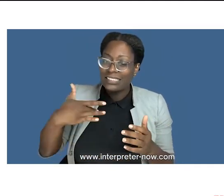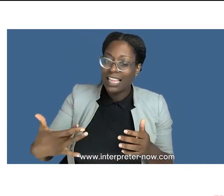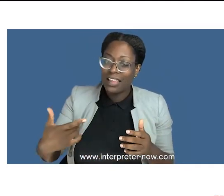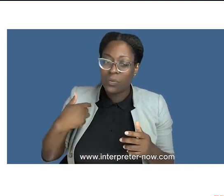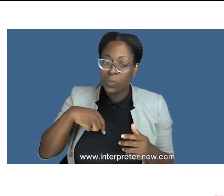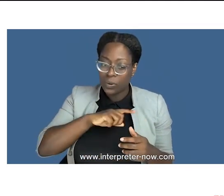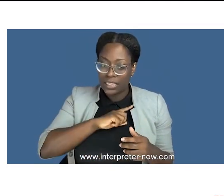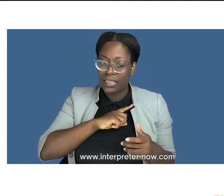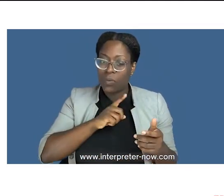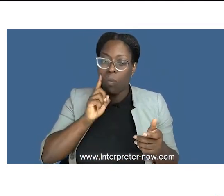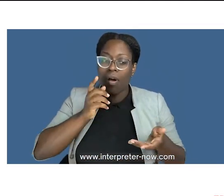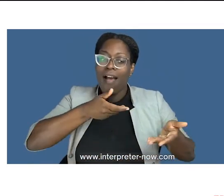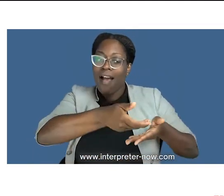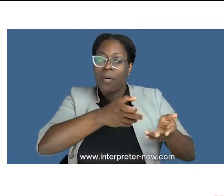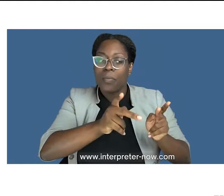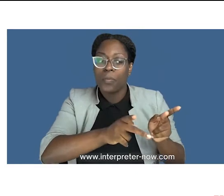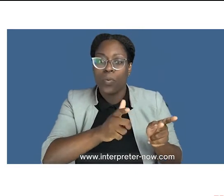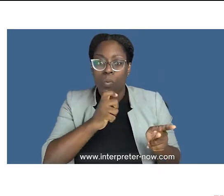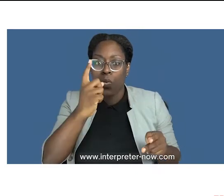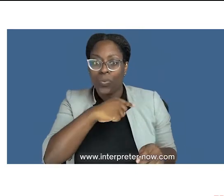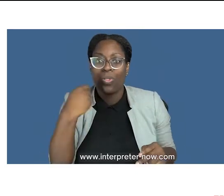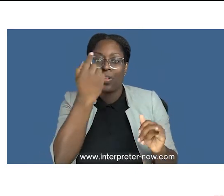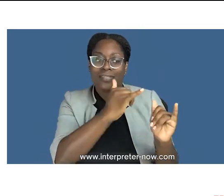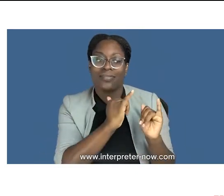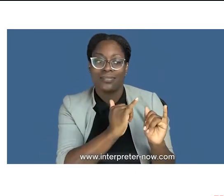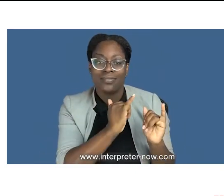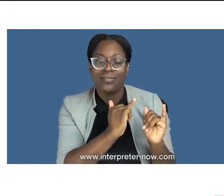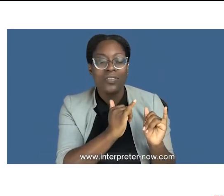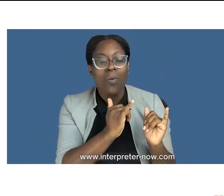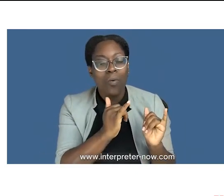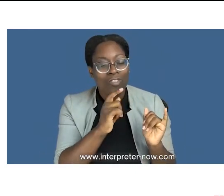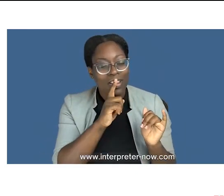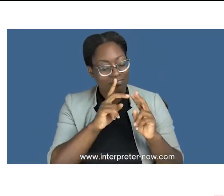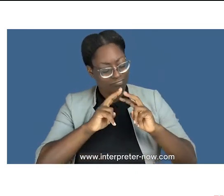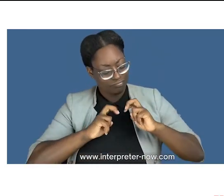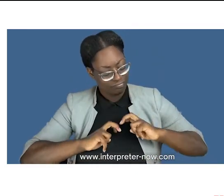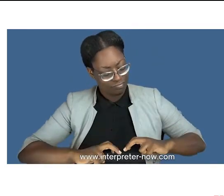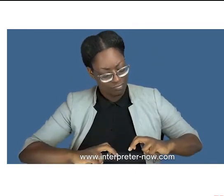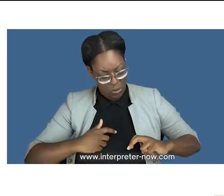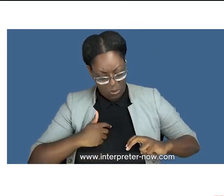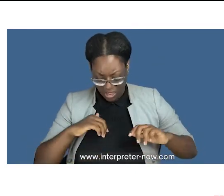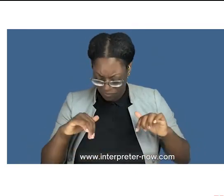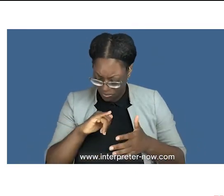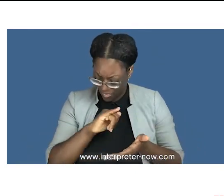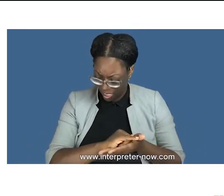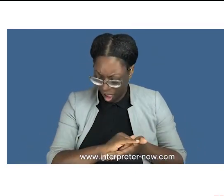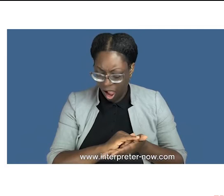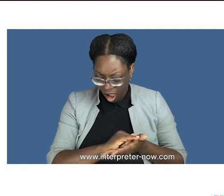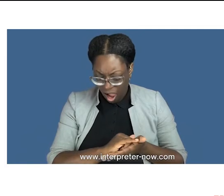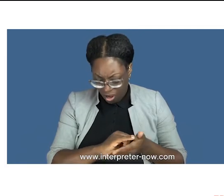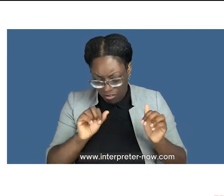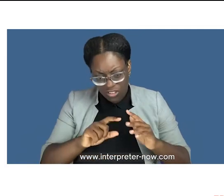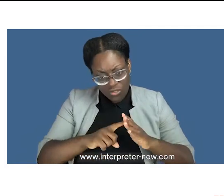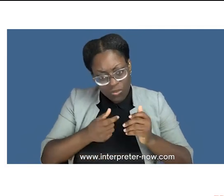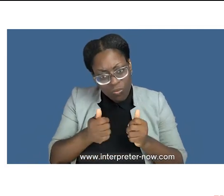and that includes hiring based on people who are more like us. Recognize that, and also trust people who are less like